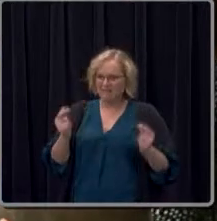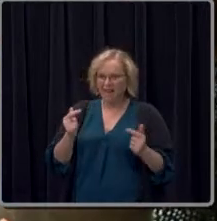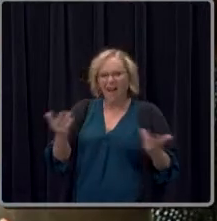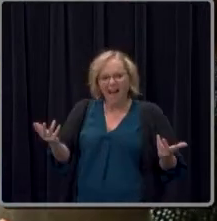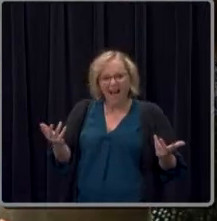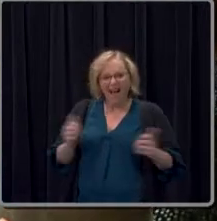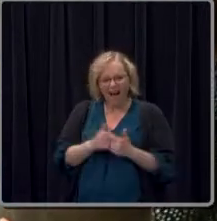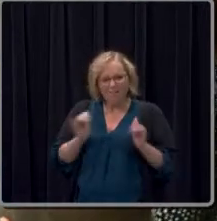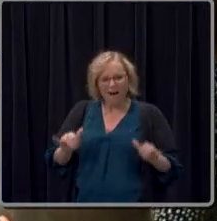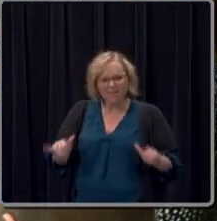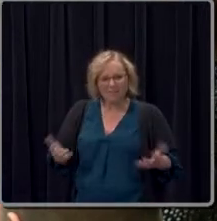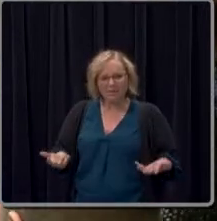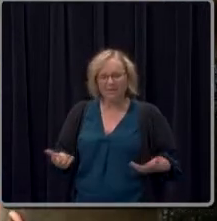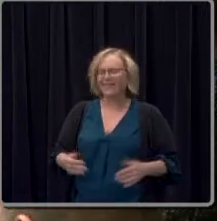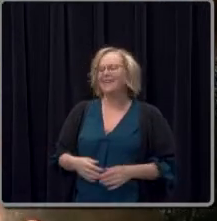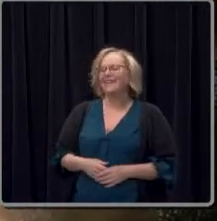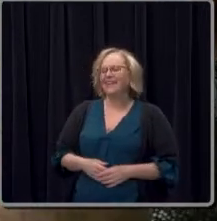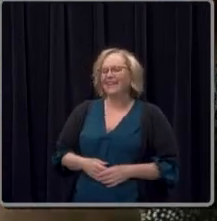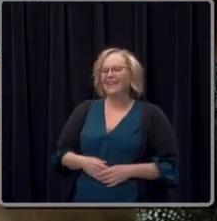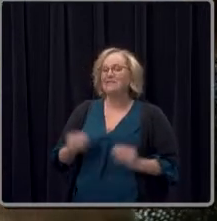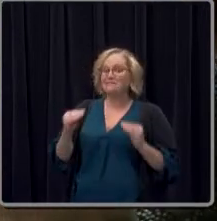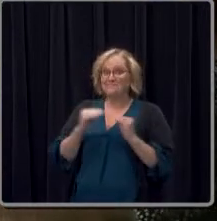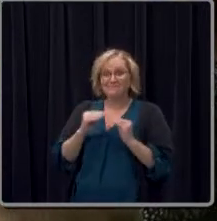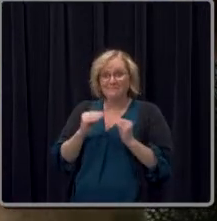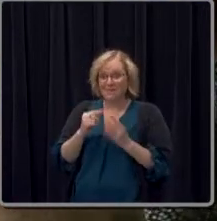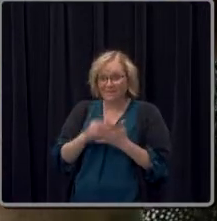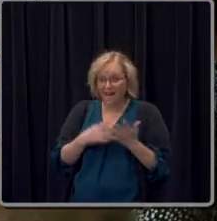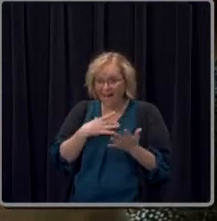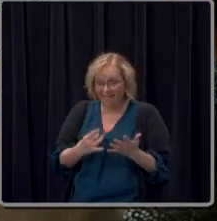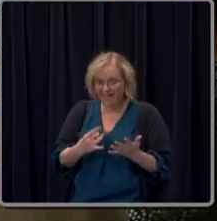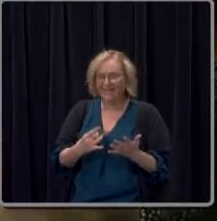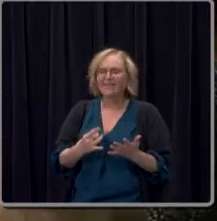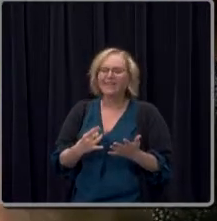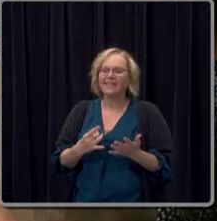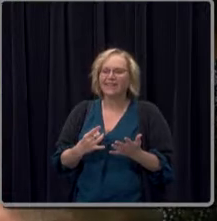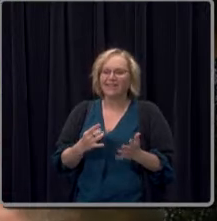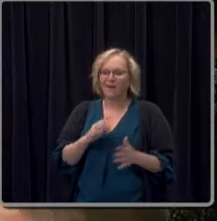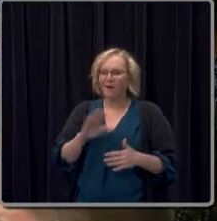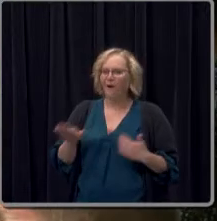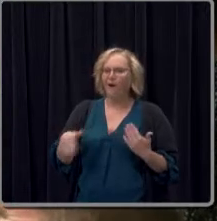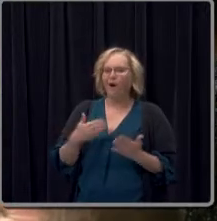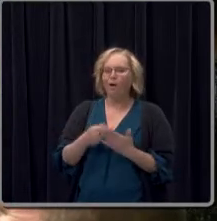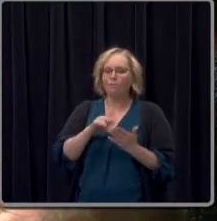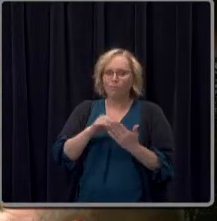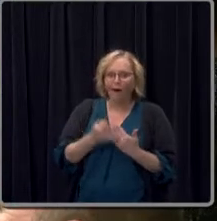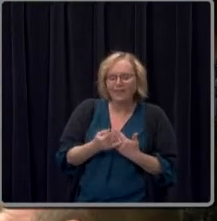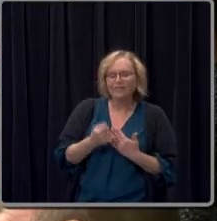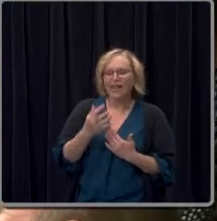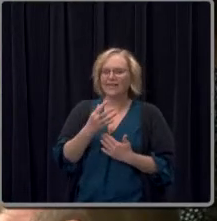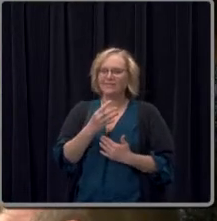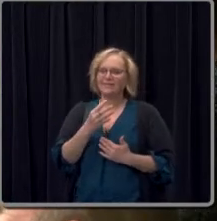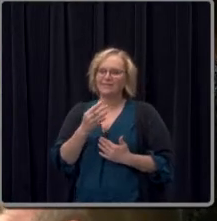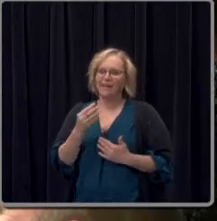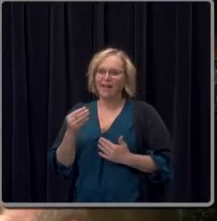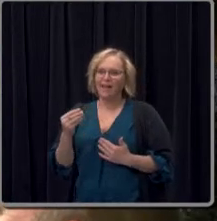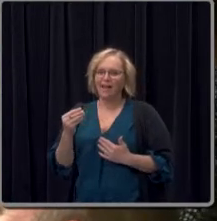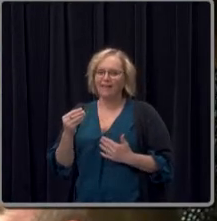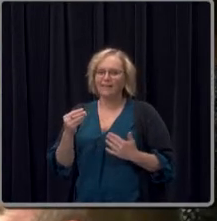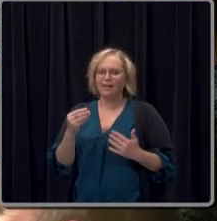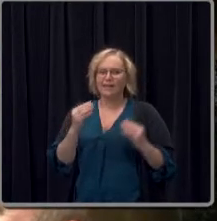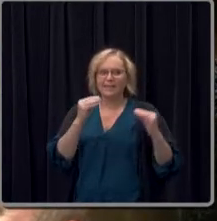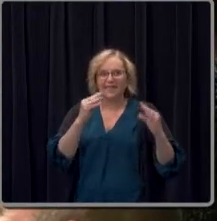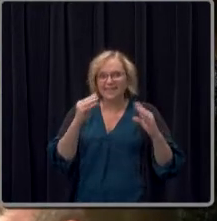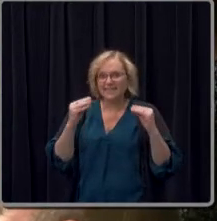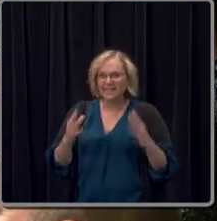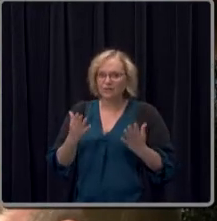even possible? Some more things I like about Central is all the projects and all the teachers that are